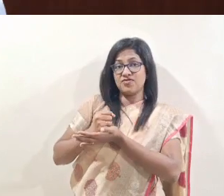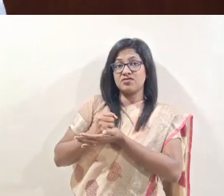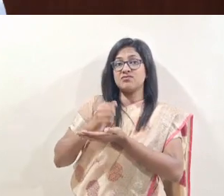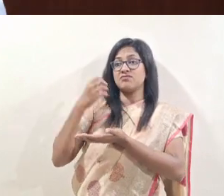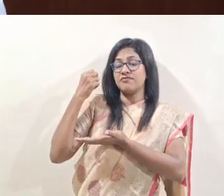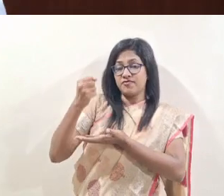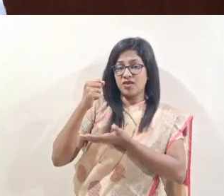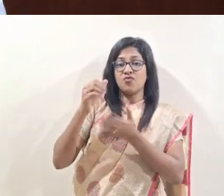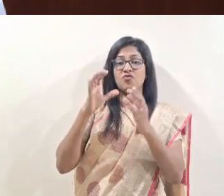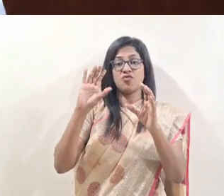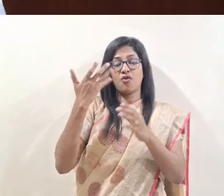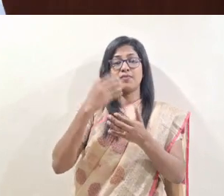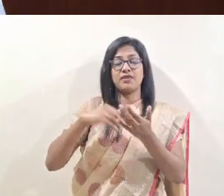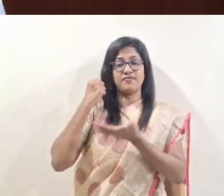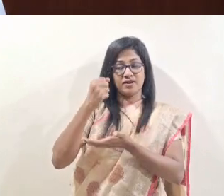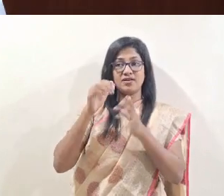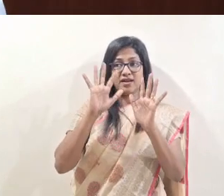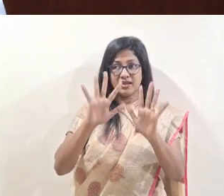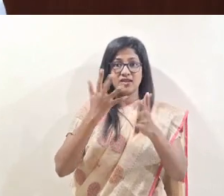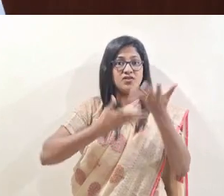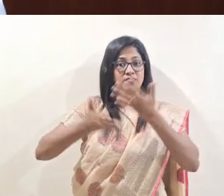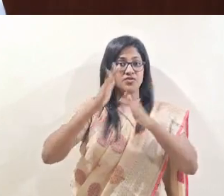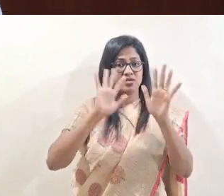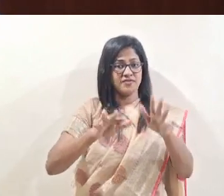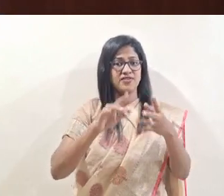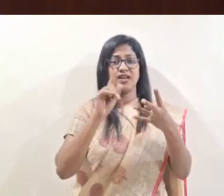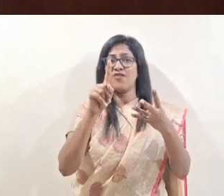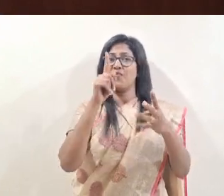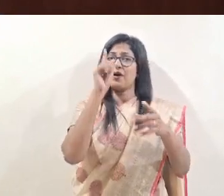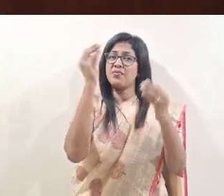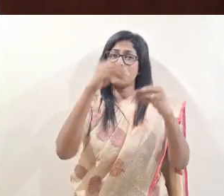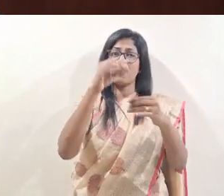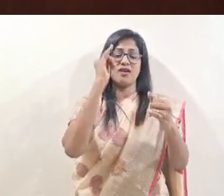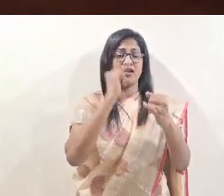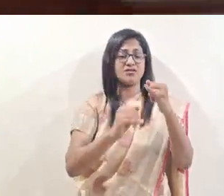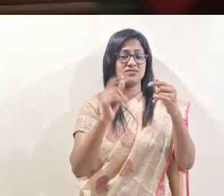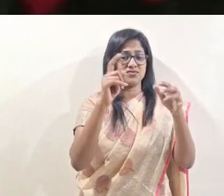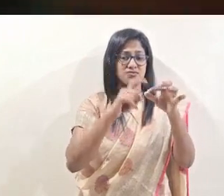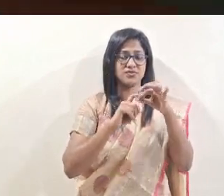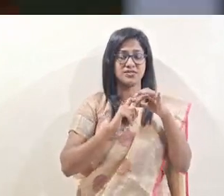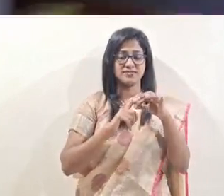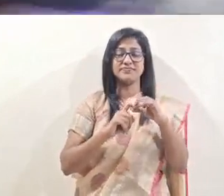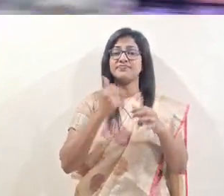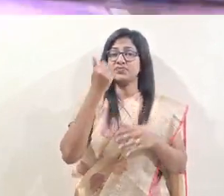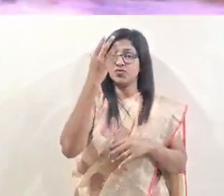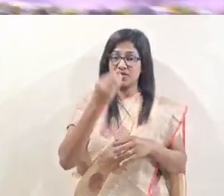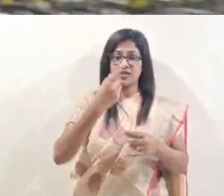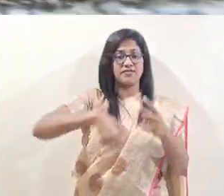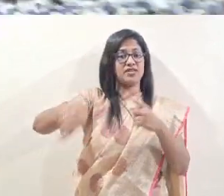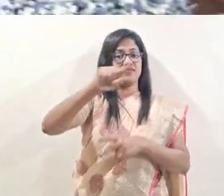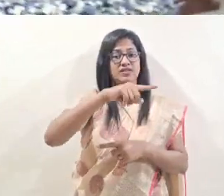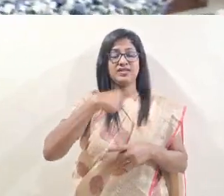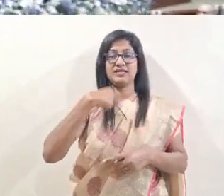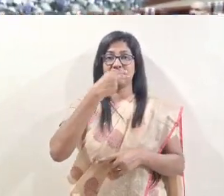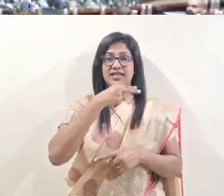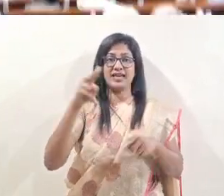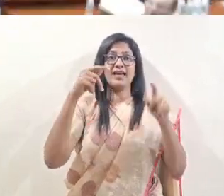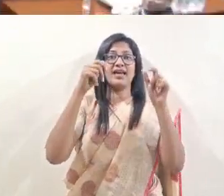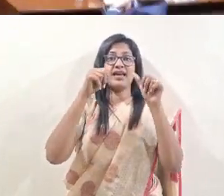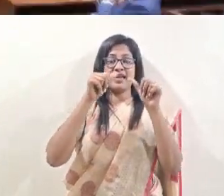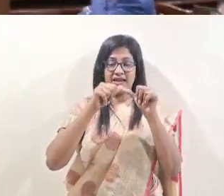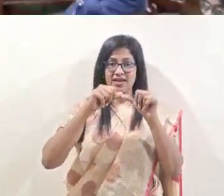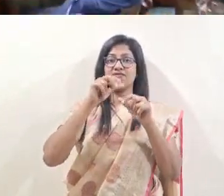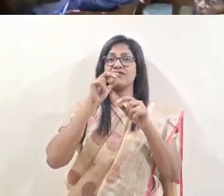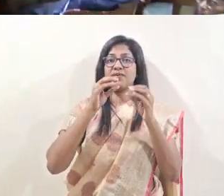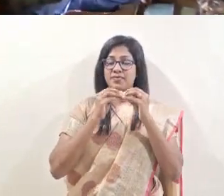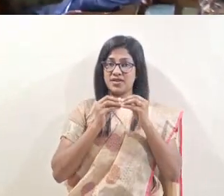metro organizations? Okay, thank you. We'll take one more last question. Yes, please. Good evening, everyone. I'm Akansha Bhardwaj and I'm a